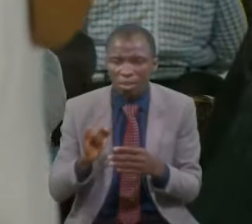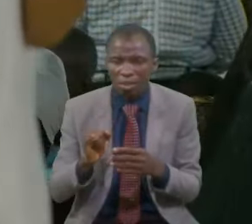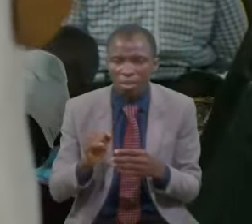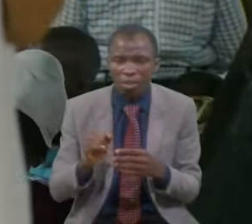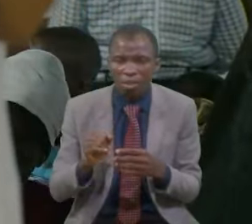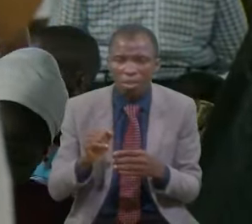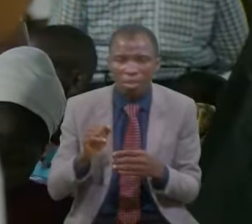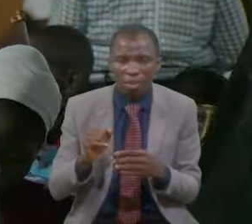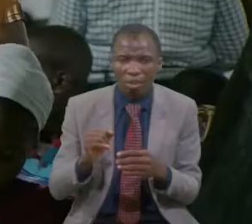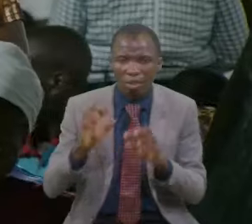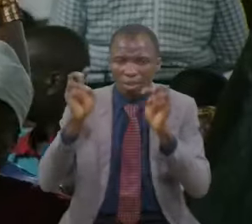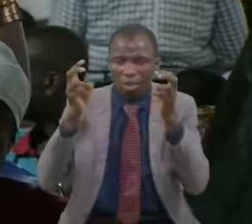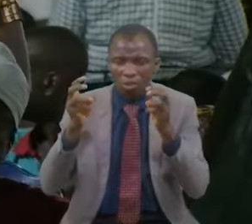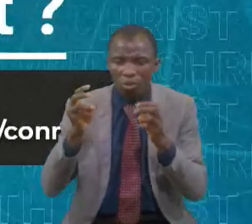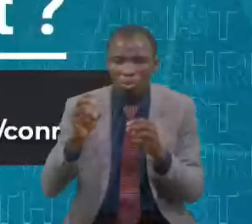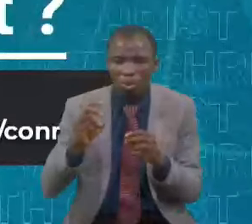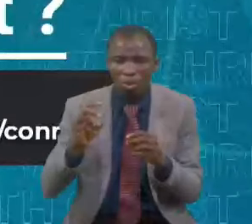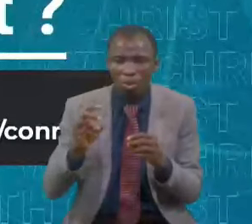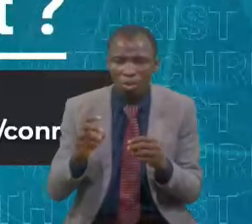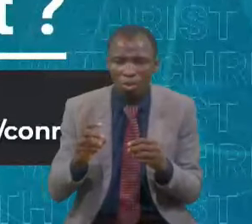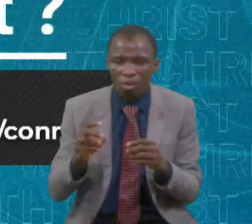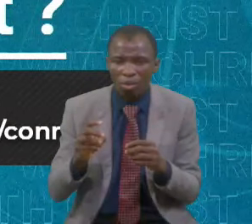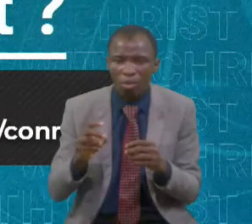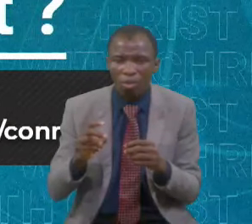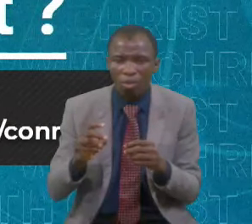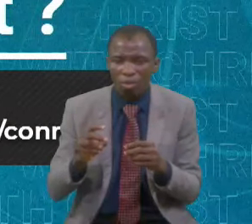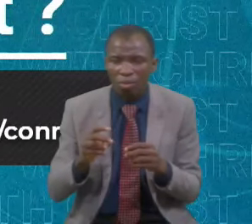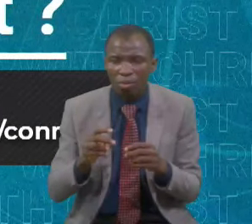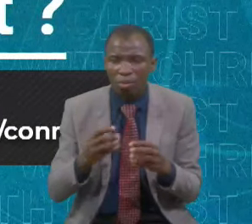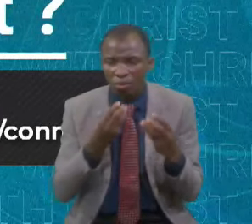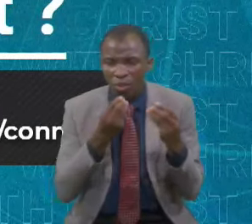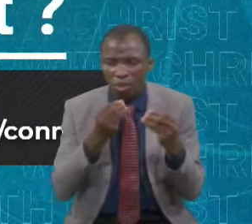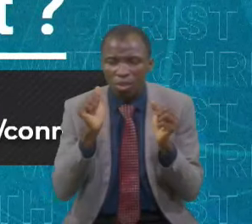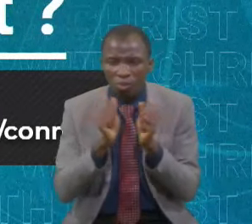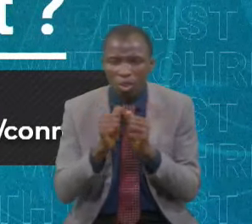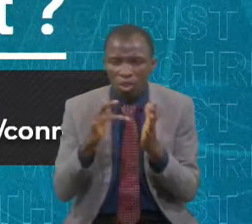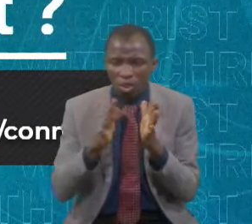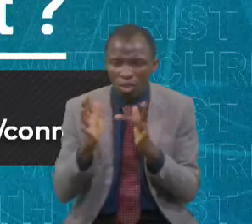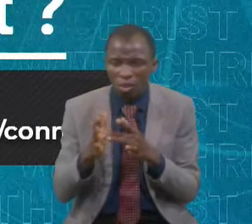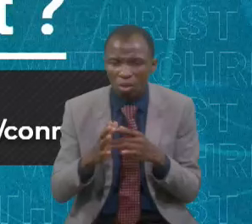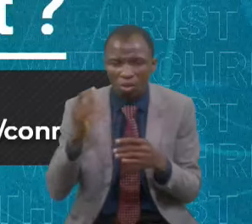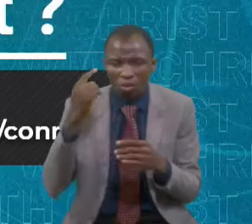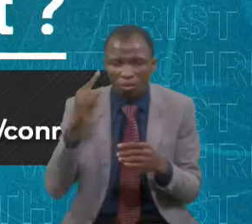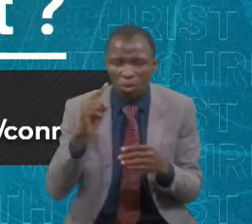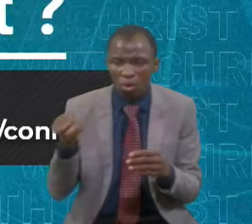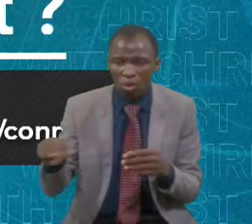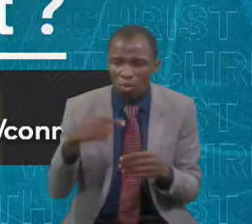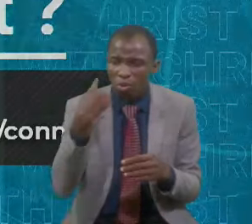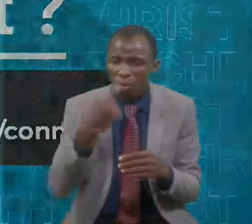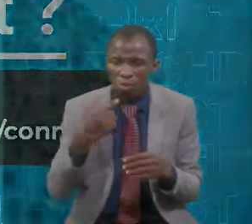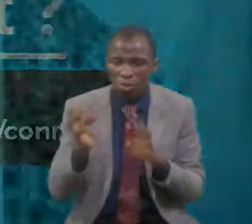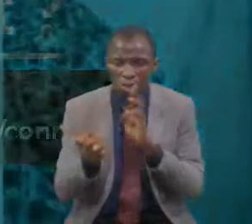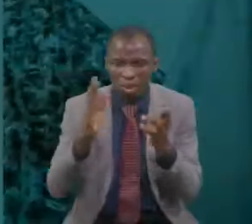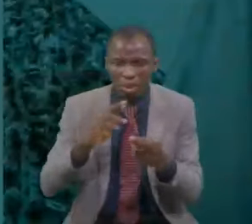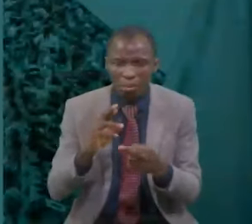for all those who gave their lives to Jesus tomorrow afternoon by